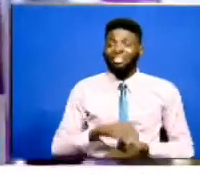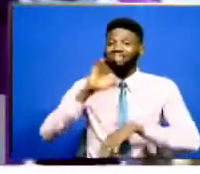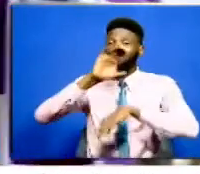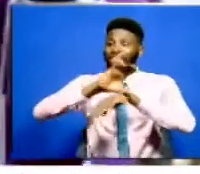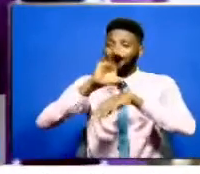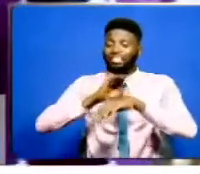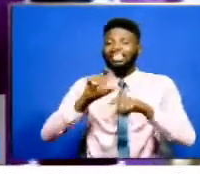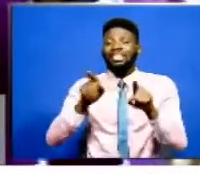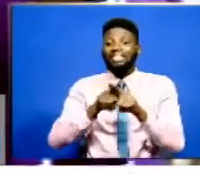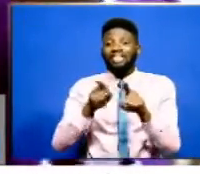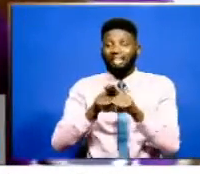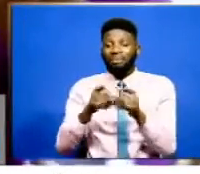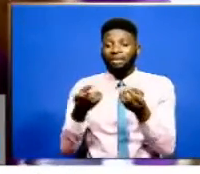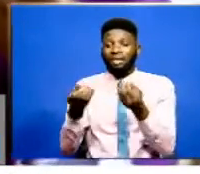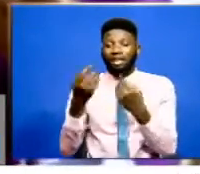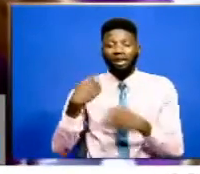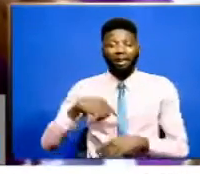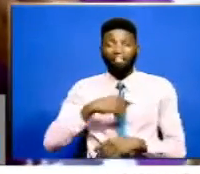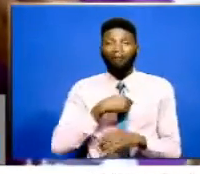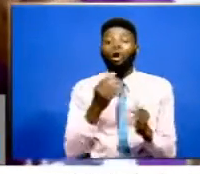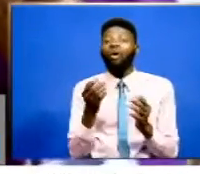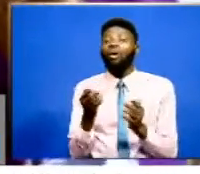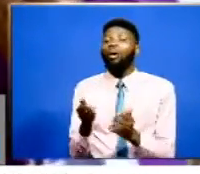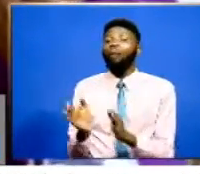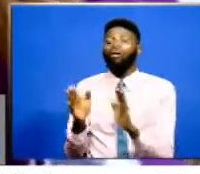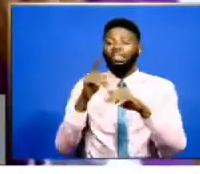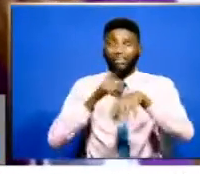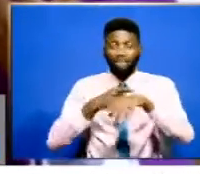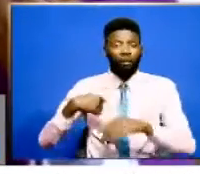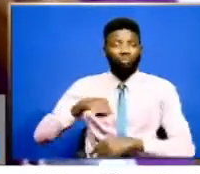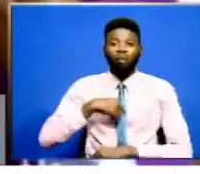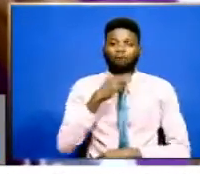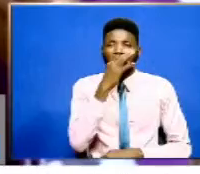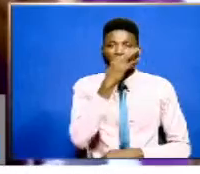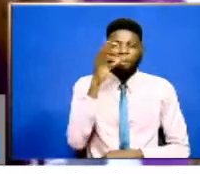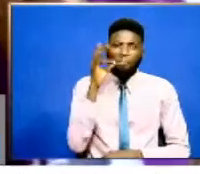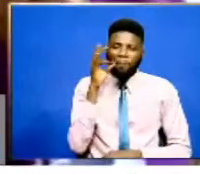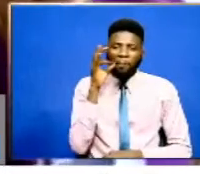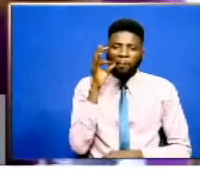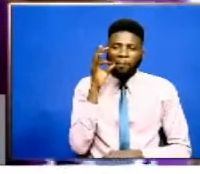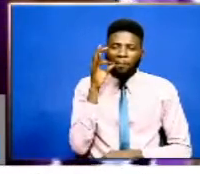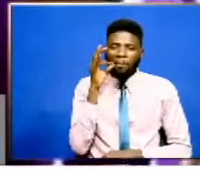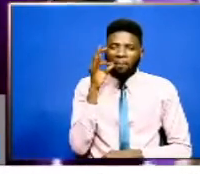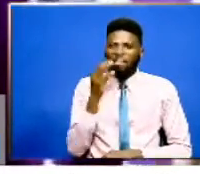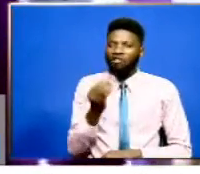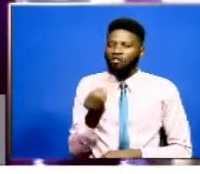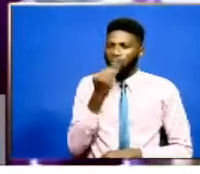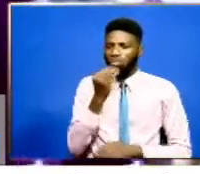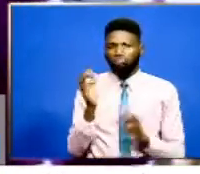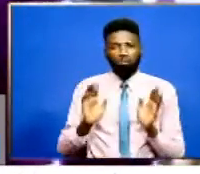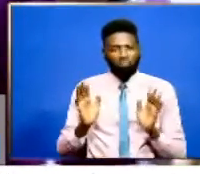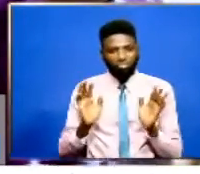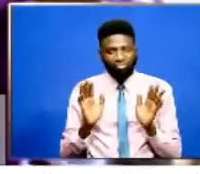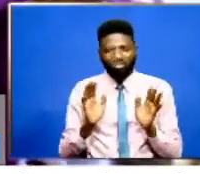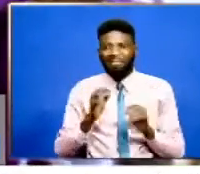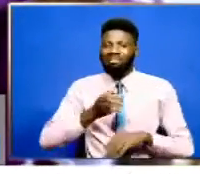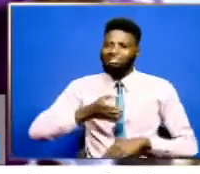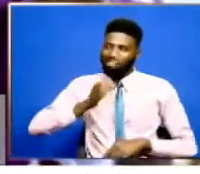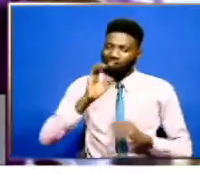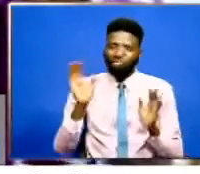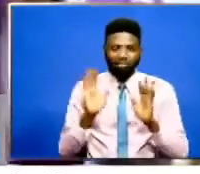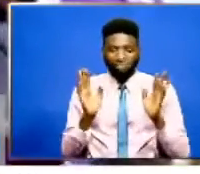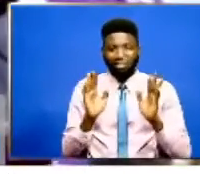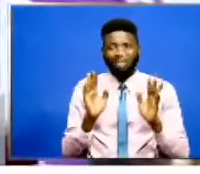the opportunity that as we fast from food, drink, and those things that, you know, bring us comfort